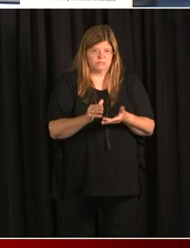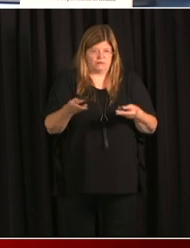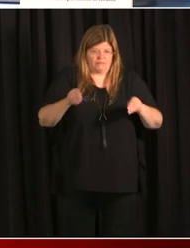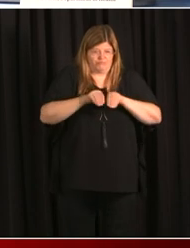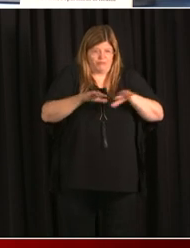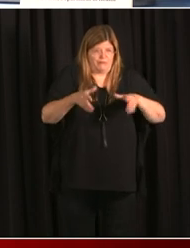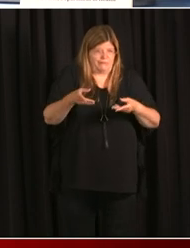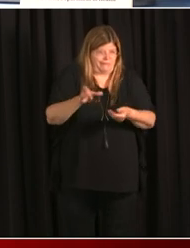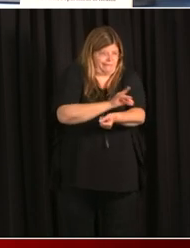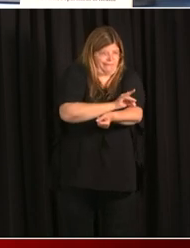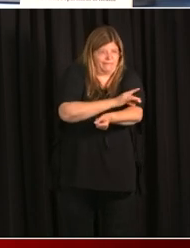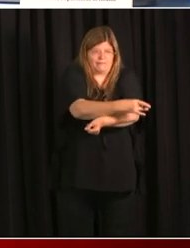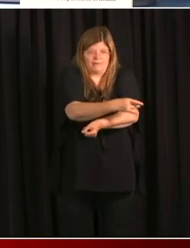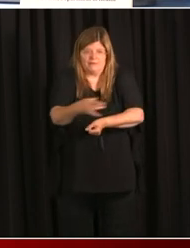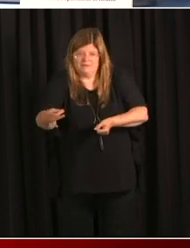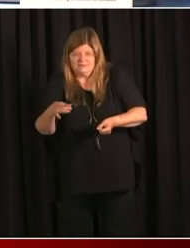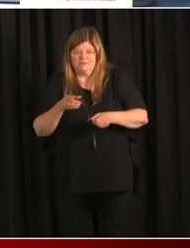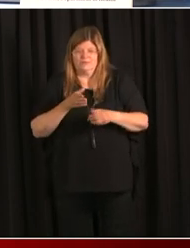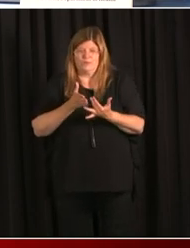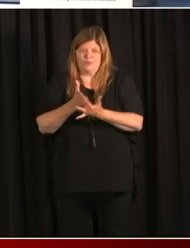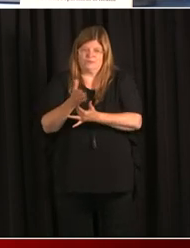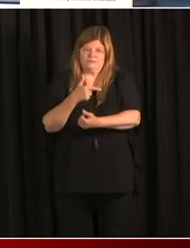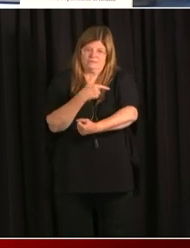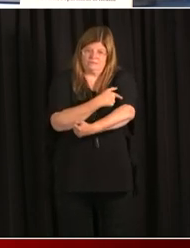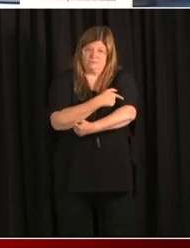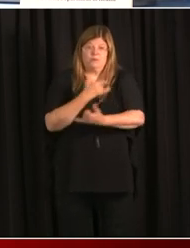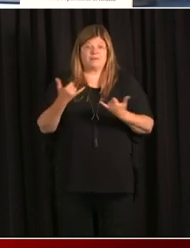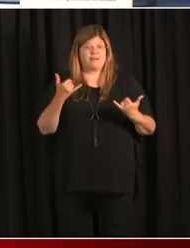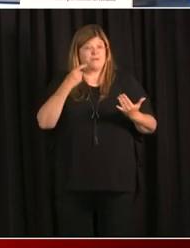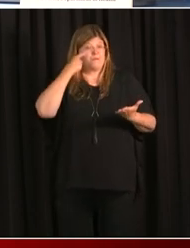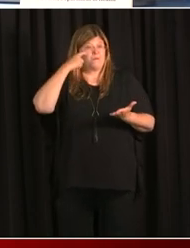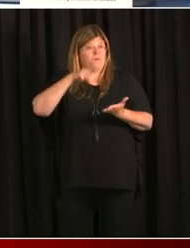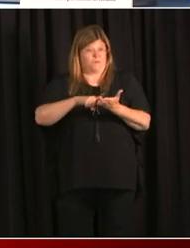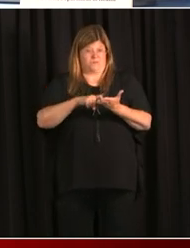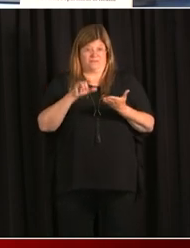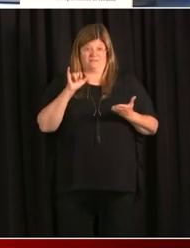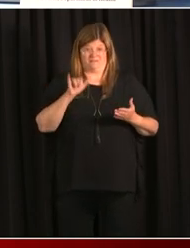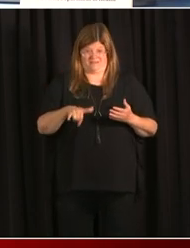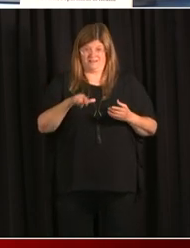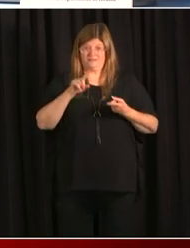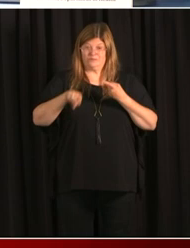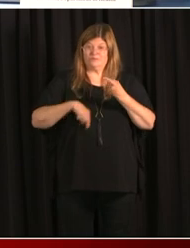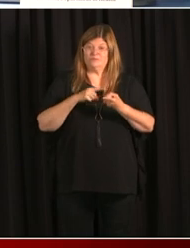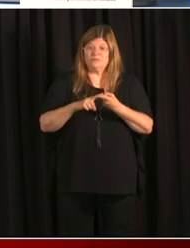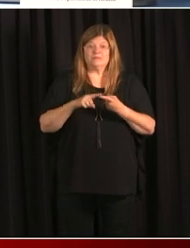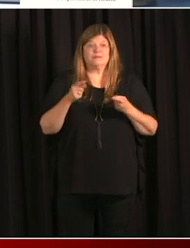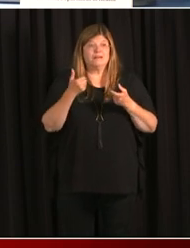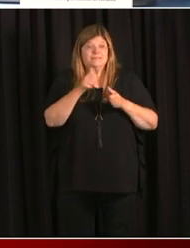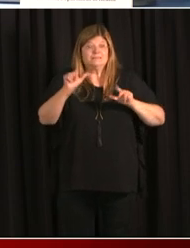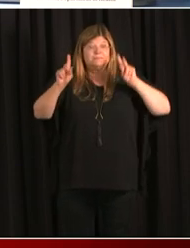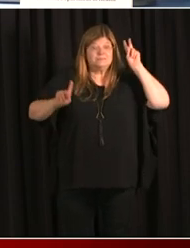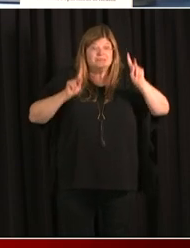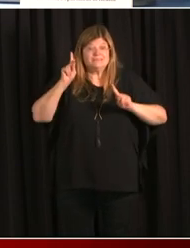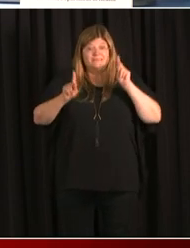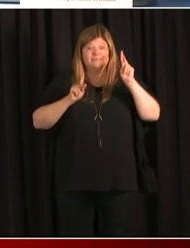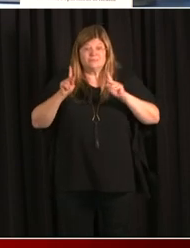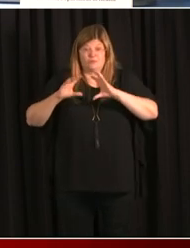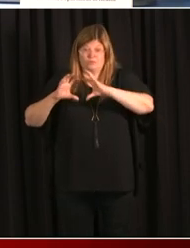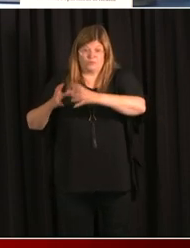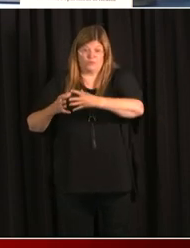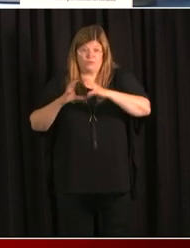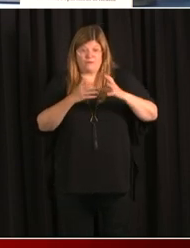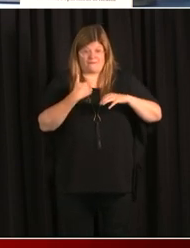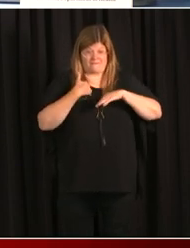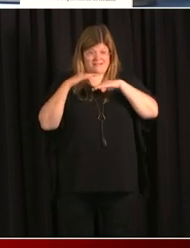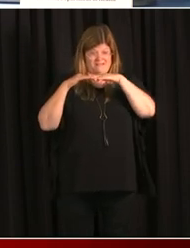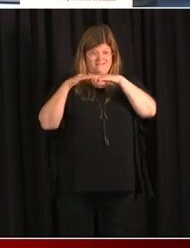communities. It is notable that when a population or jurisdiction has more than